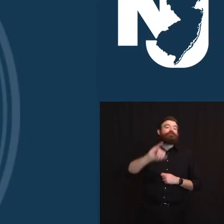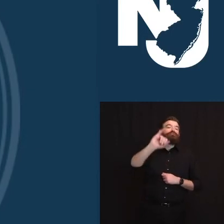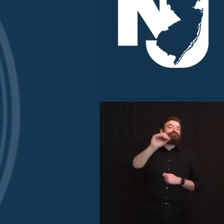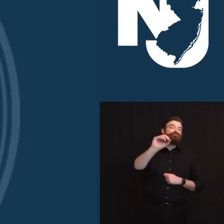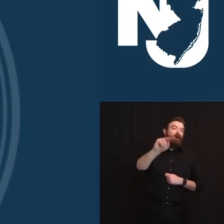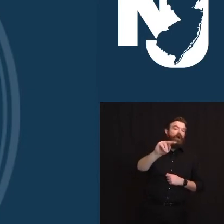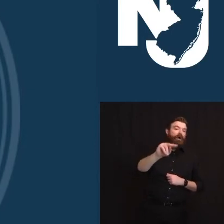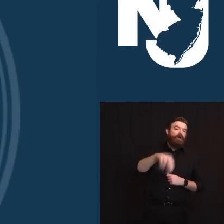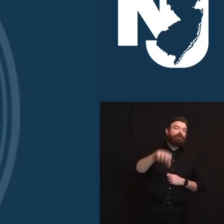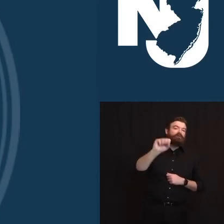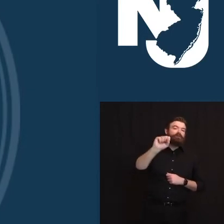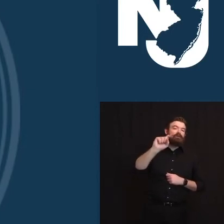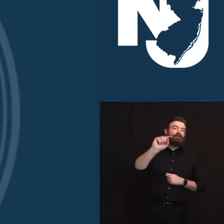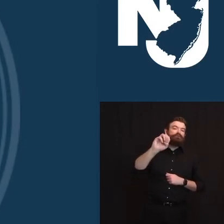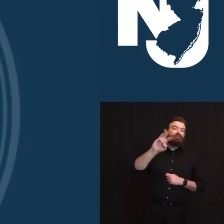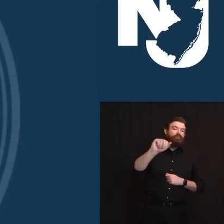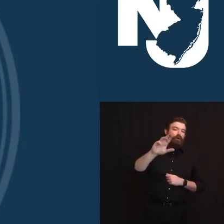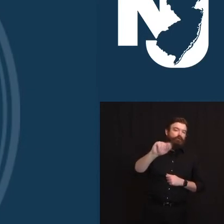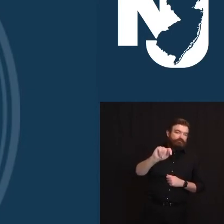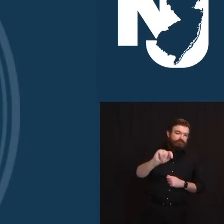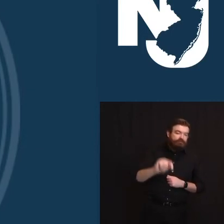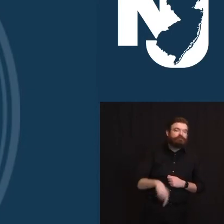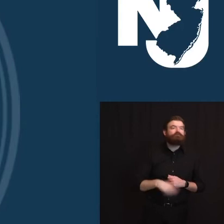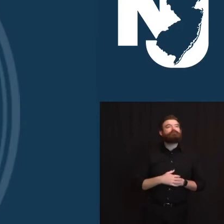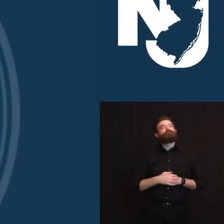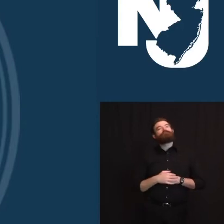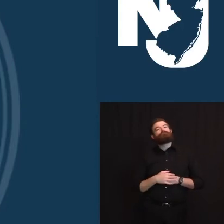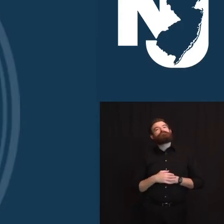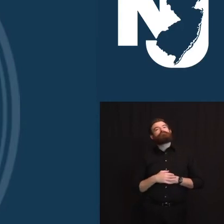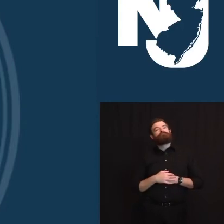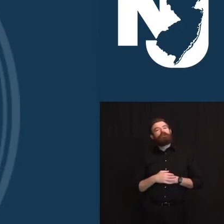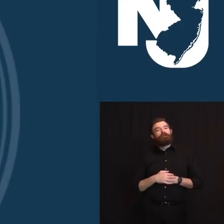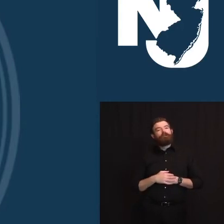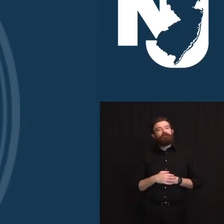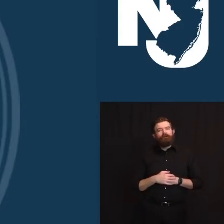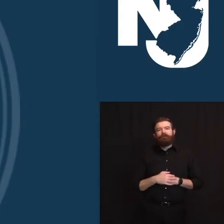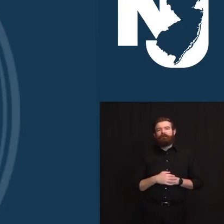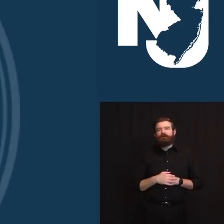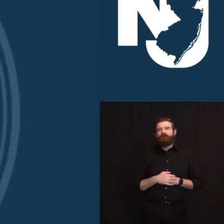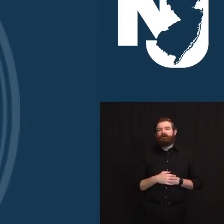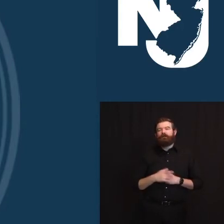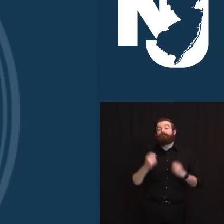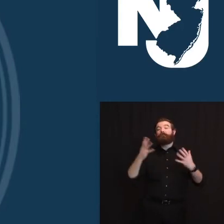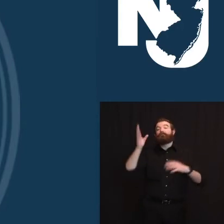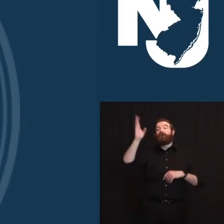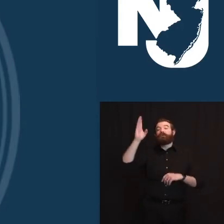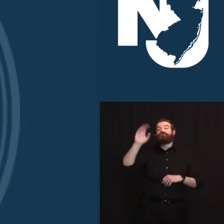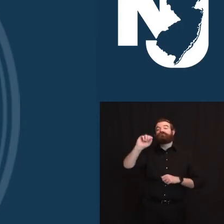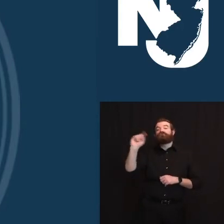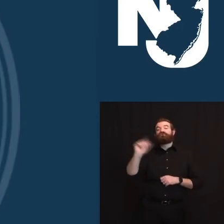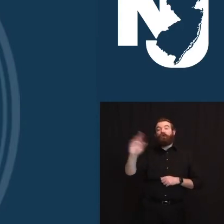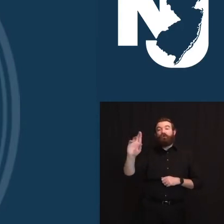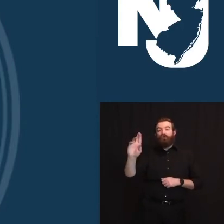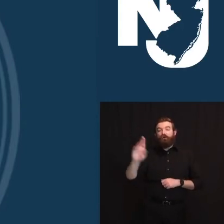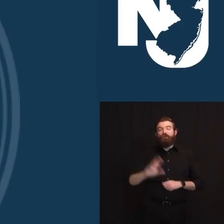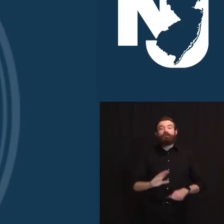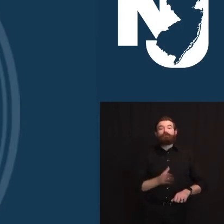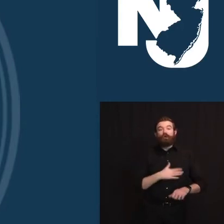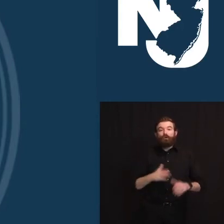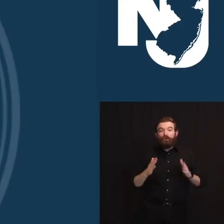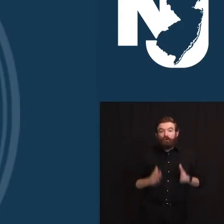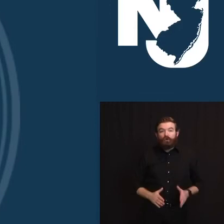parade in the afternoon. There was an extraordinary sequence of Broadway stars and singers singing that incredible song